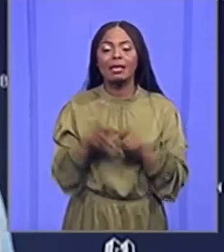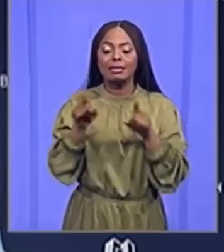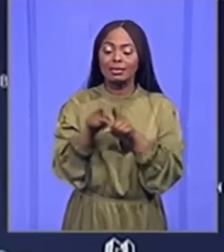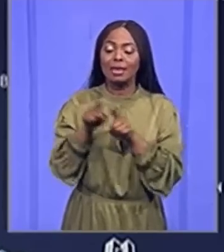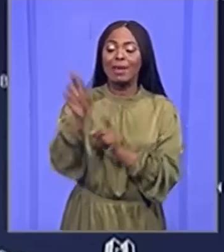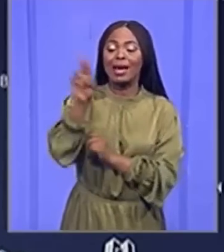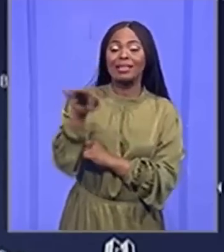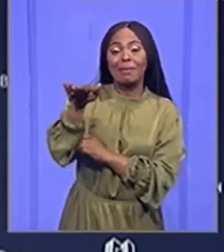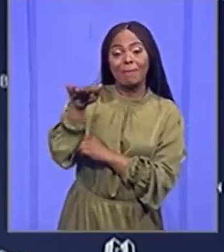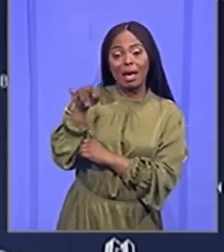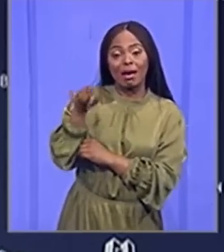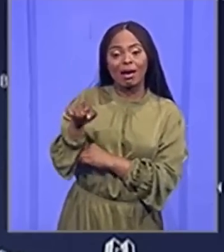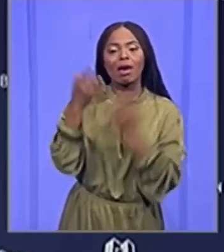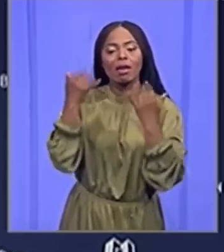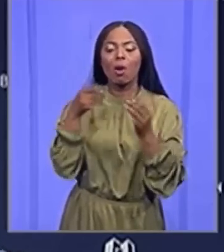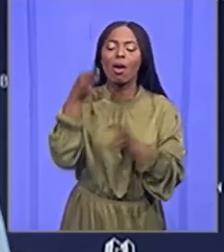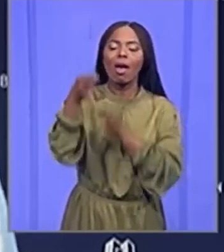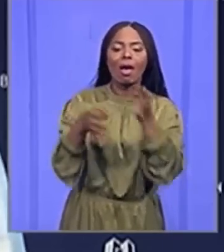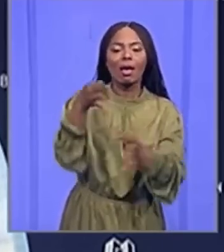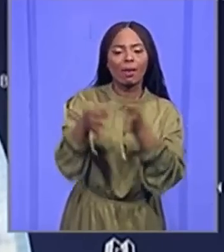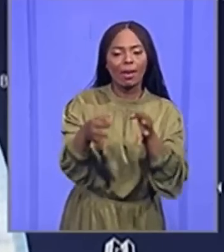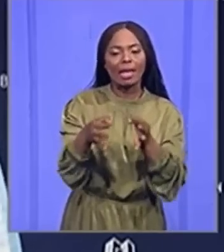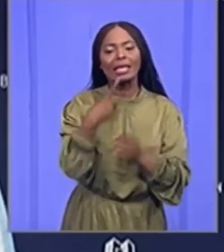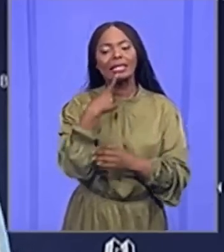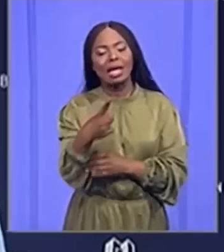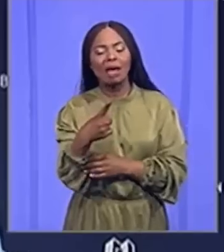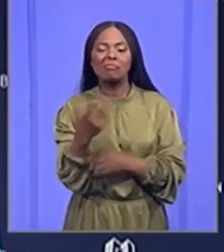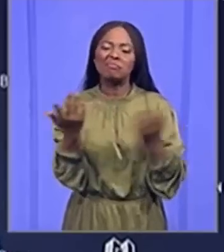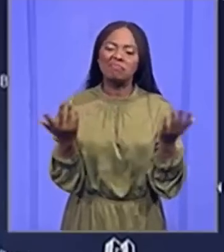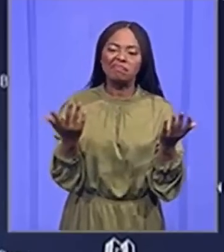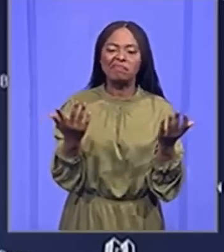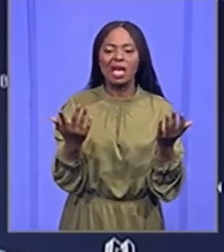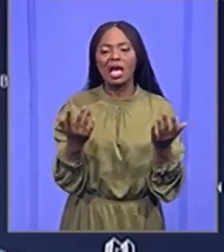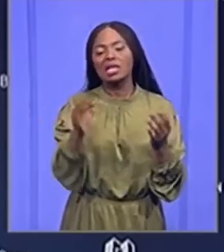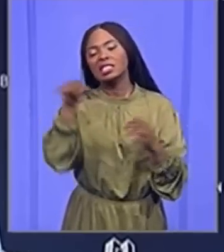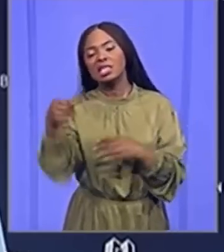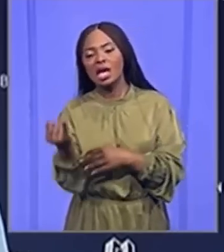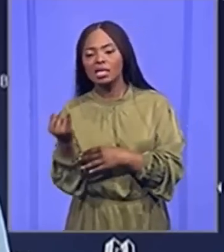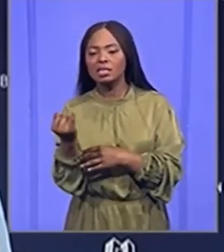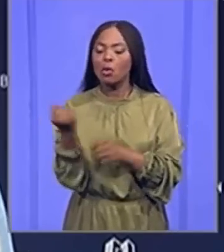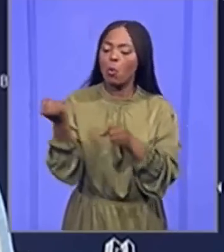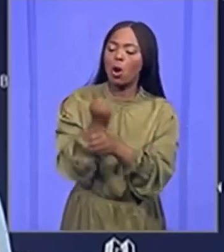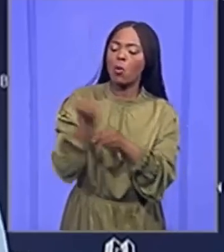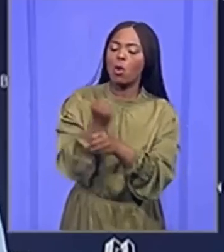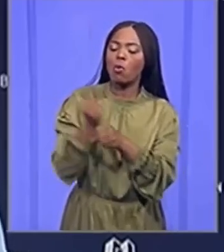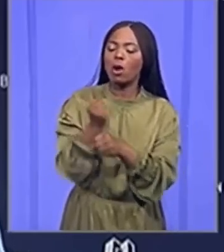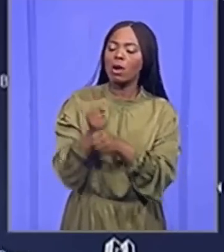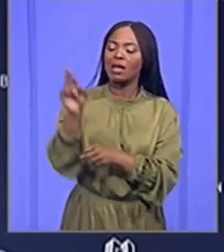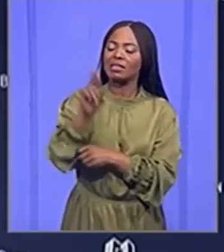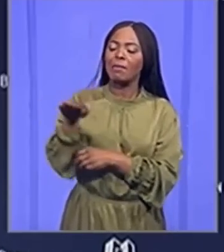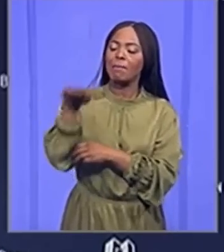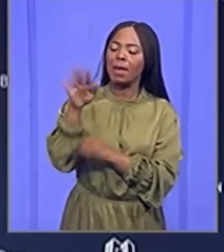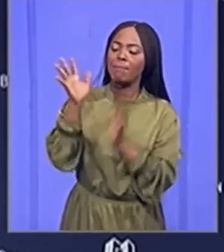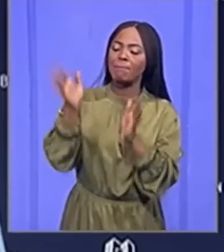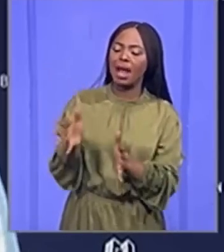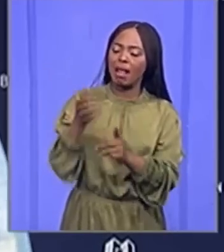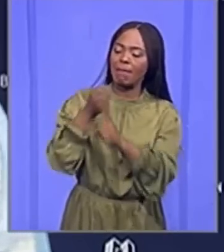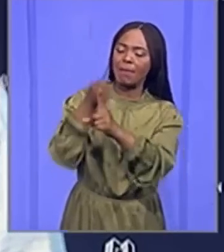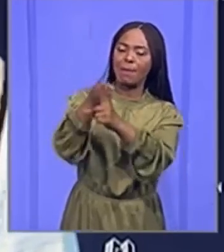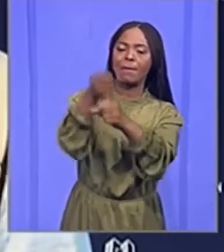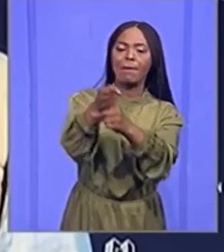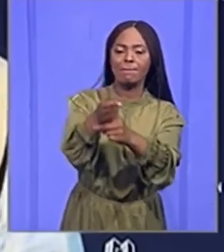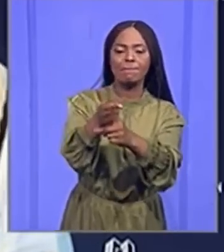wa panka wa reserve o fela se bolela ke gore e ka sebe mmereko fela wa reserve bank go bona gore inflation e ba